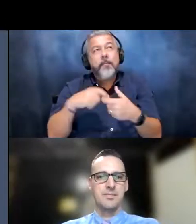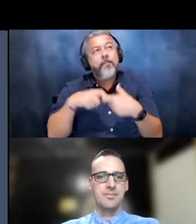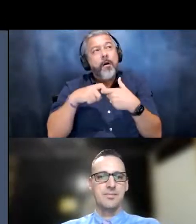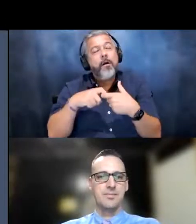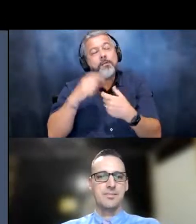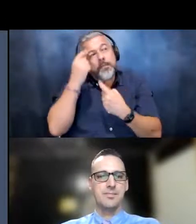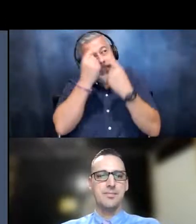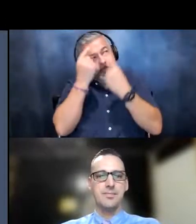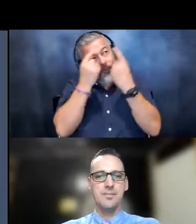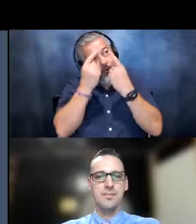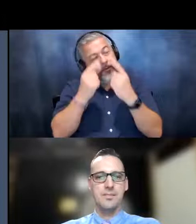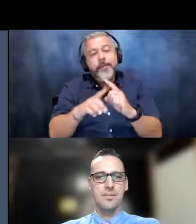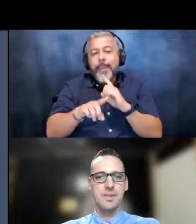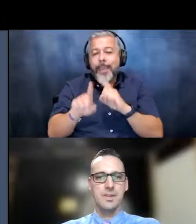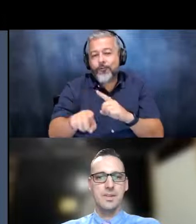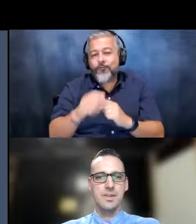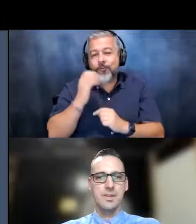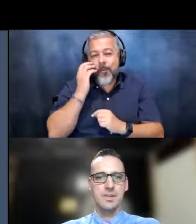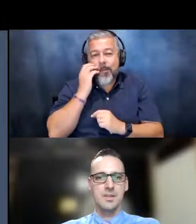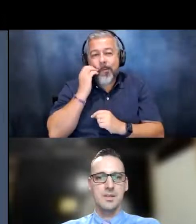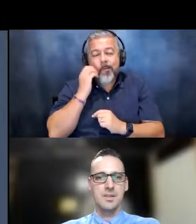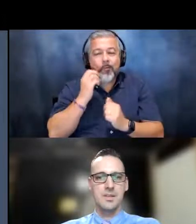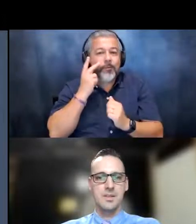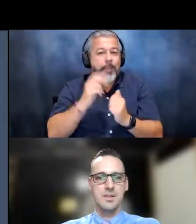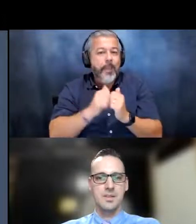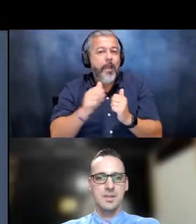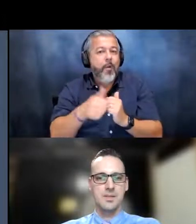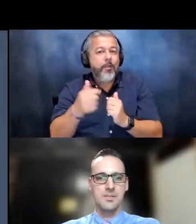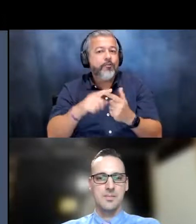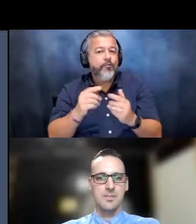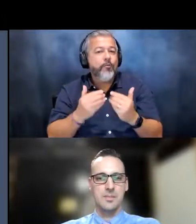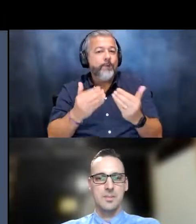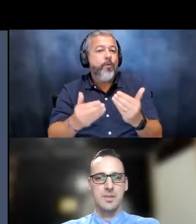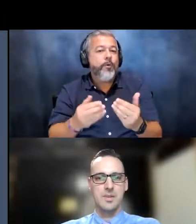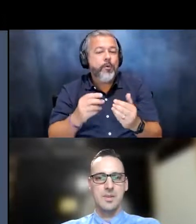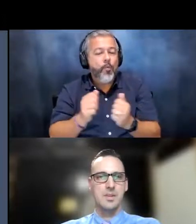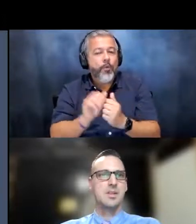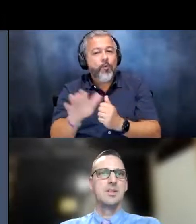to see how else we would like to move forward with any of your feedback.